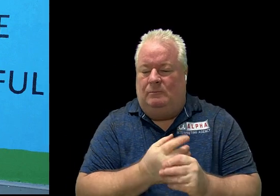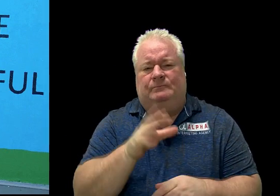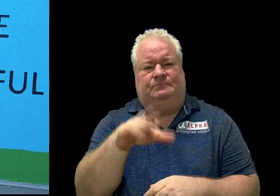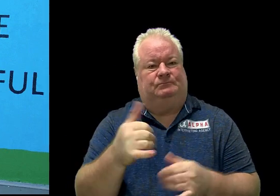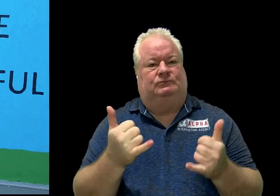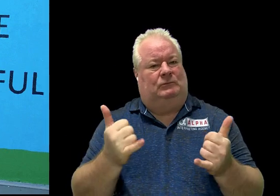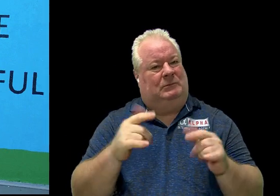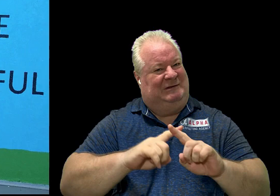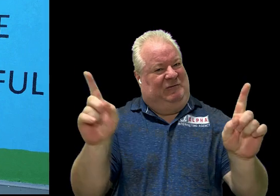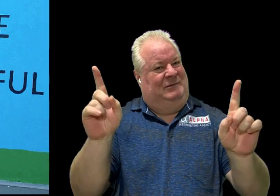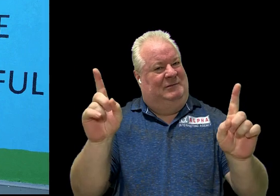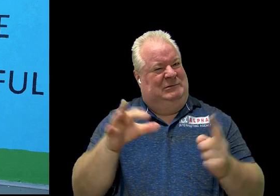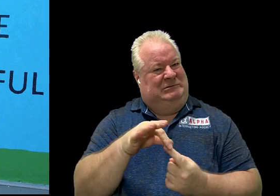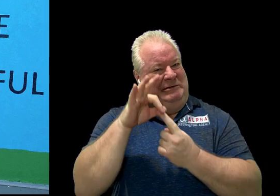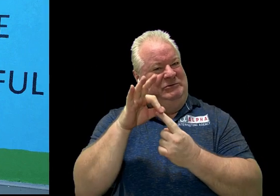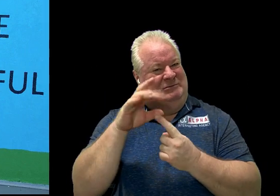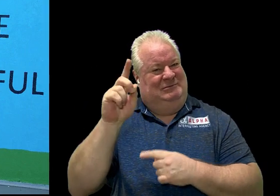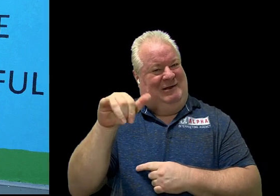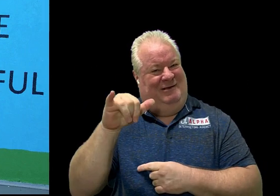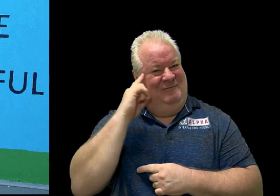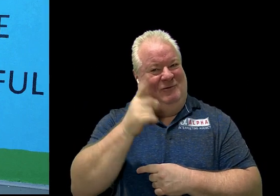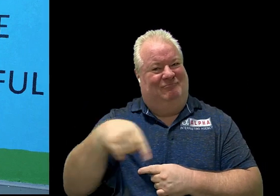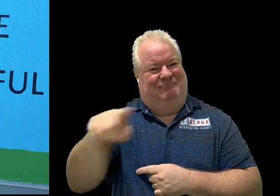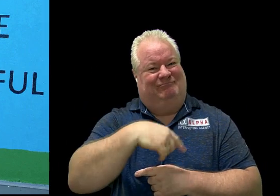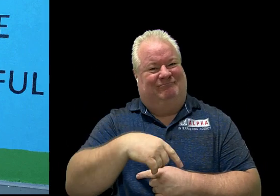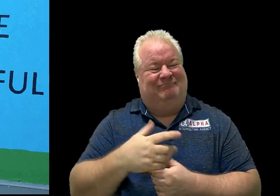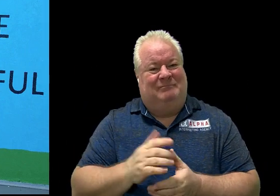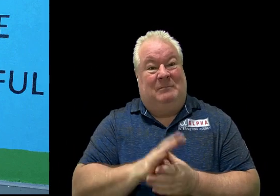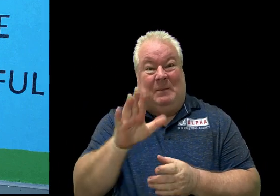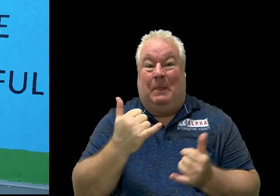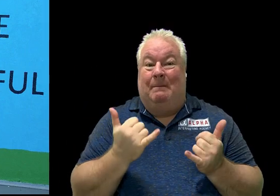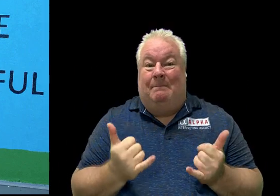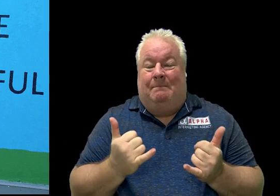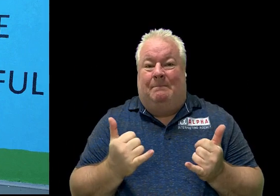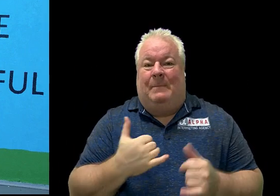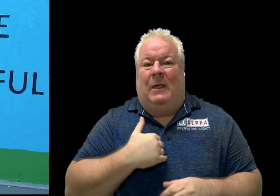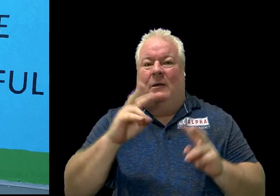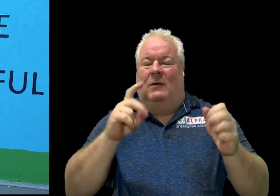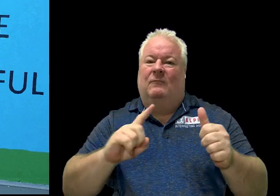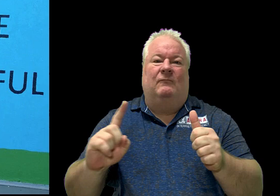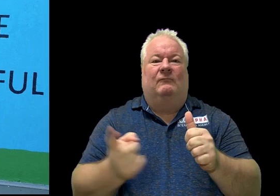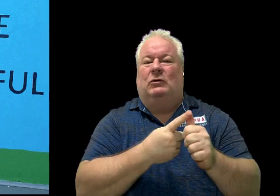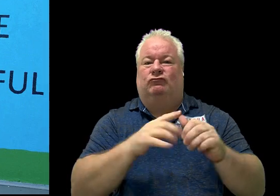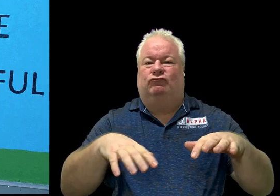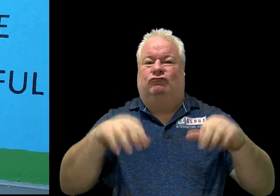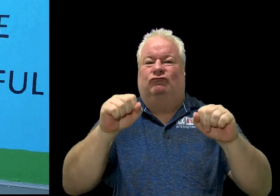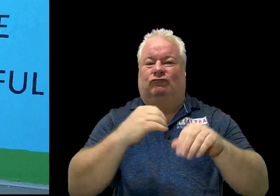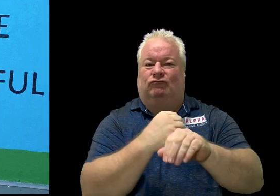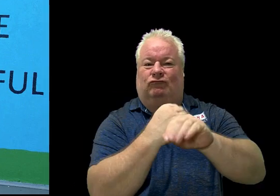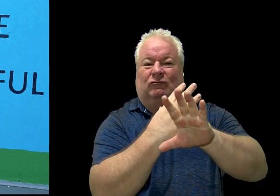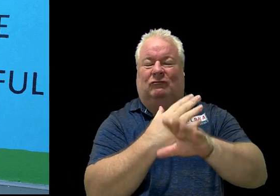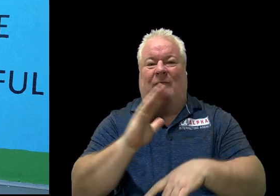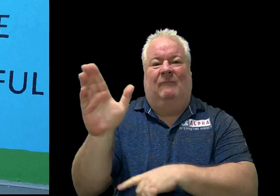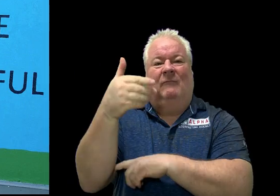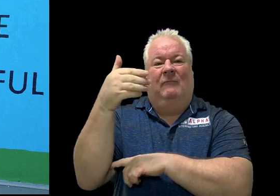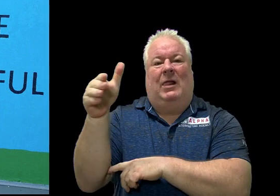today's a different day, a special day, because today we will have our first virtual flag